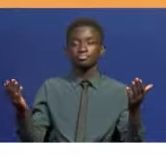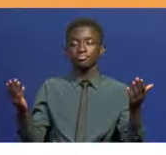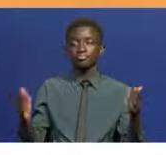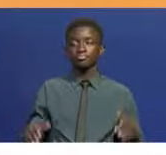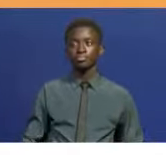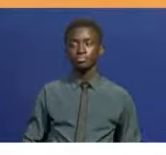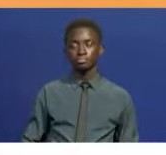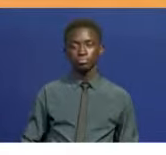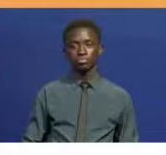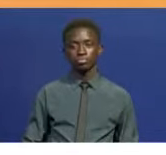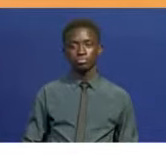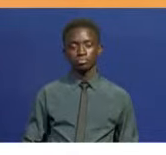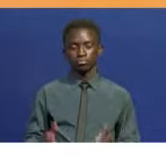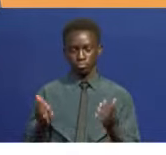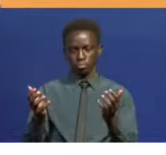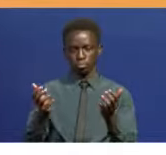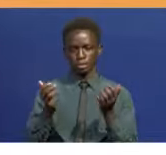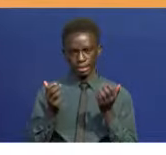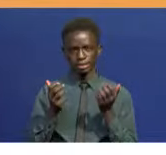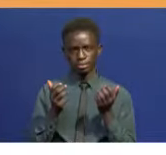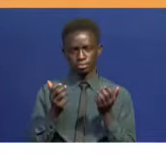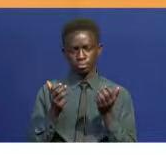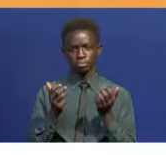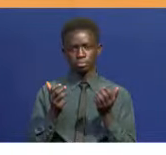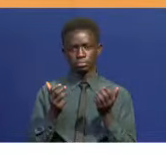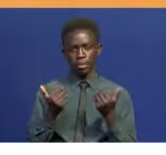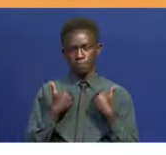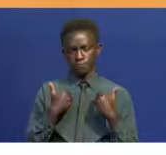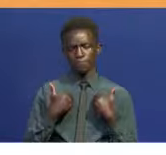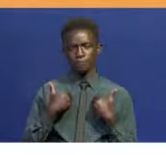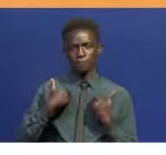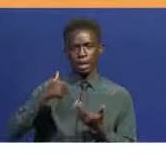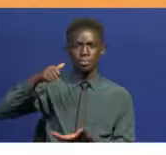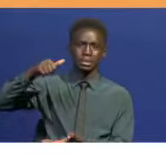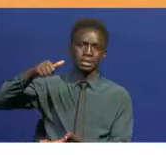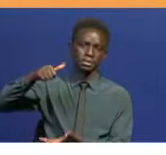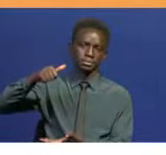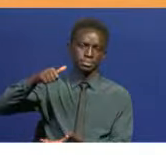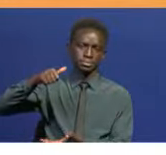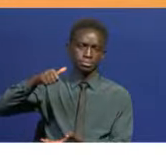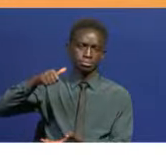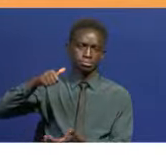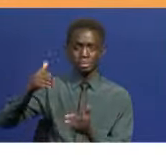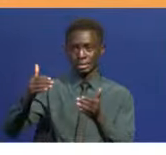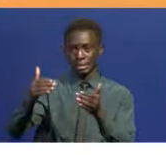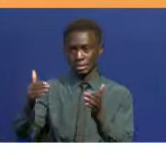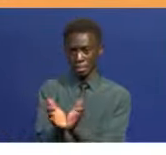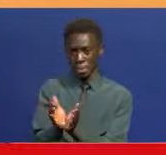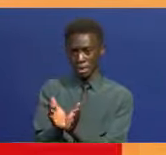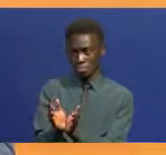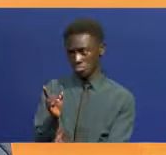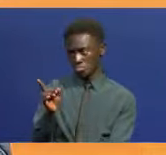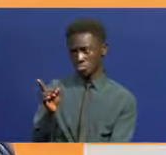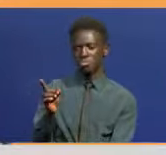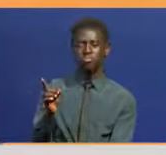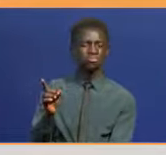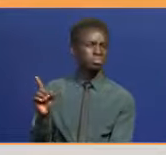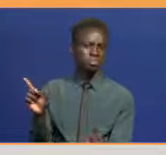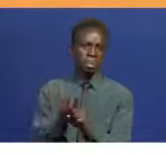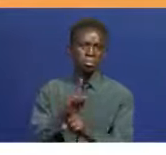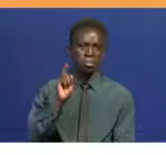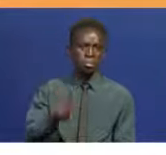You need to have a budget. Even you as a company, you also need work within your budget, because this is not a government enterprise. This